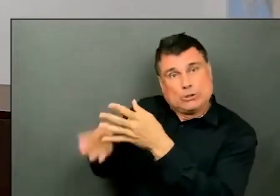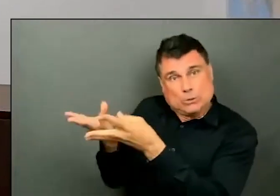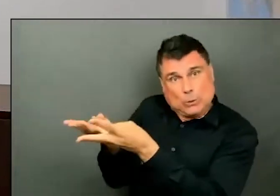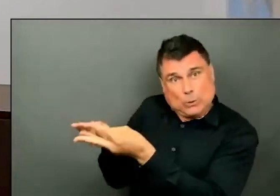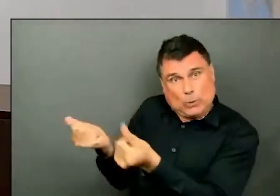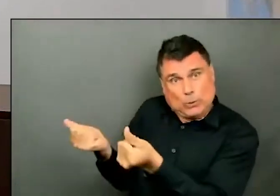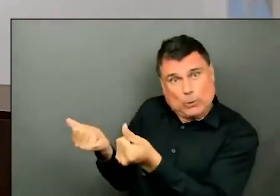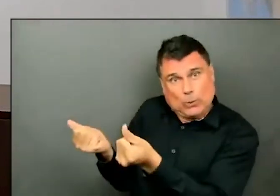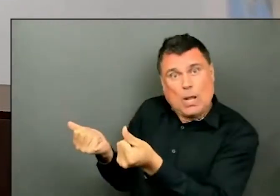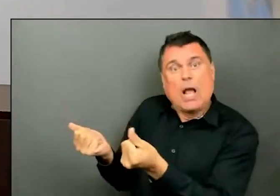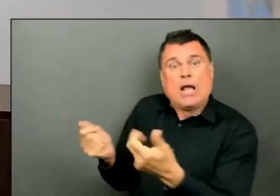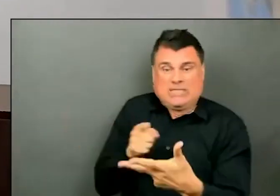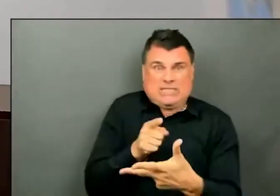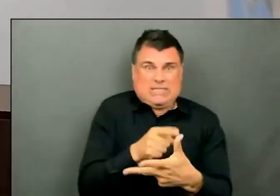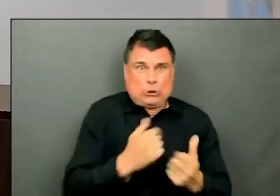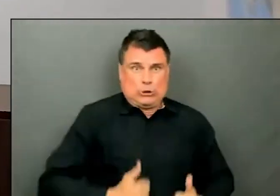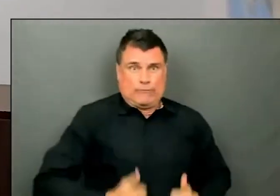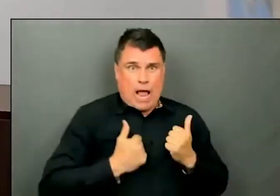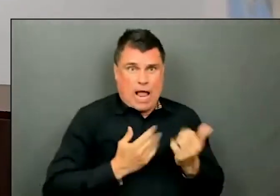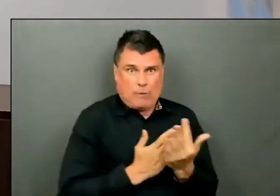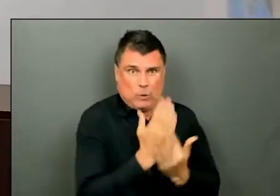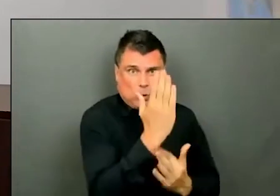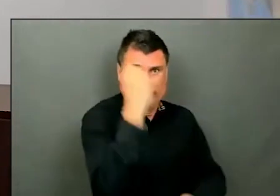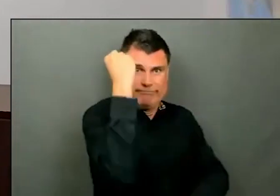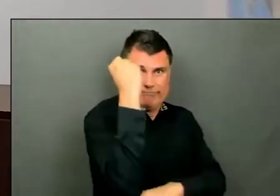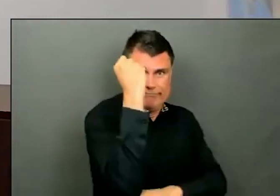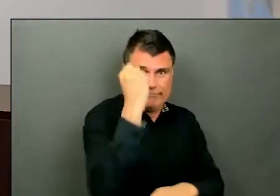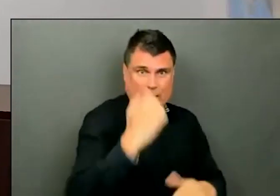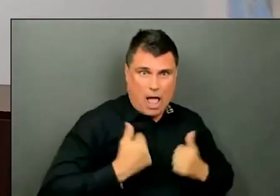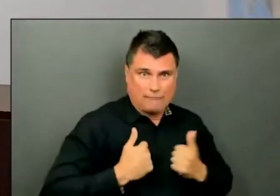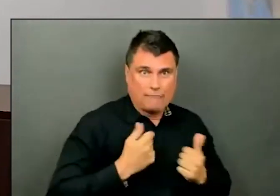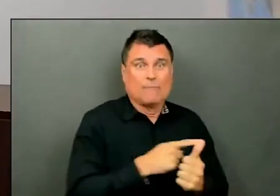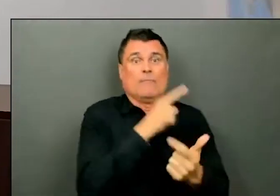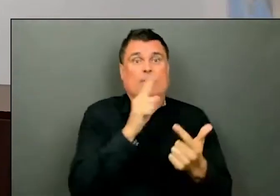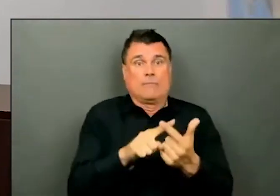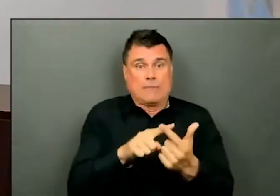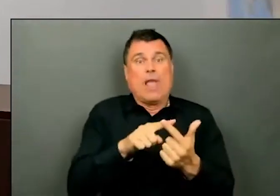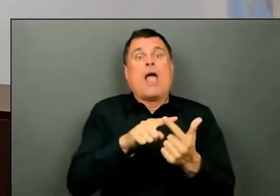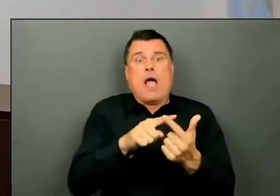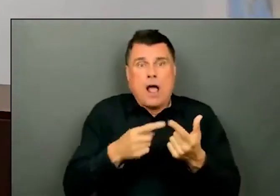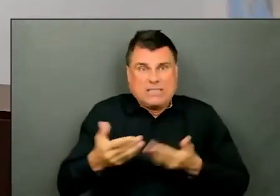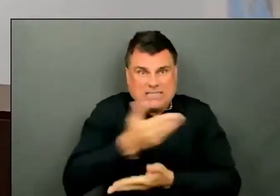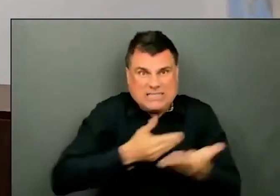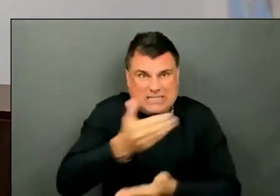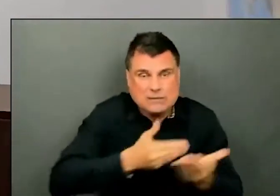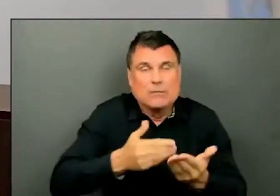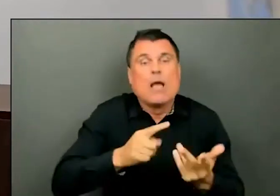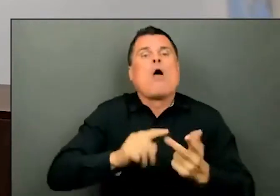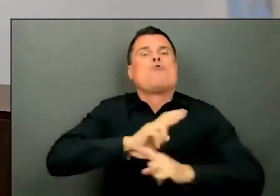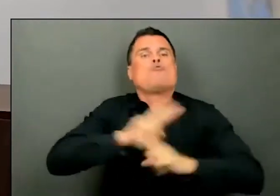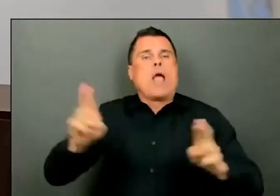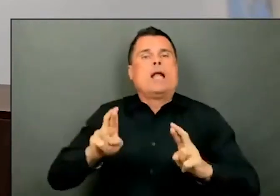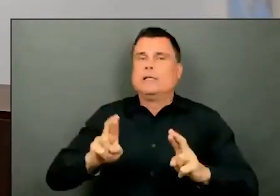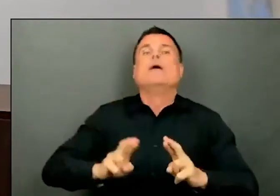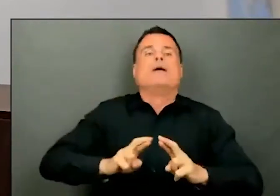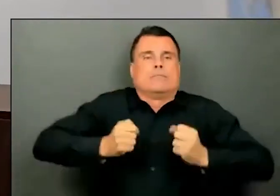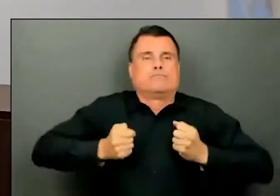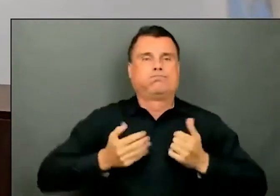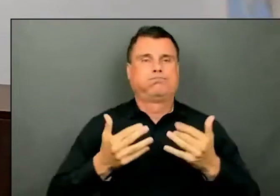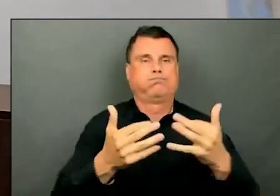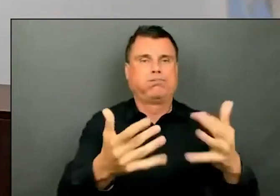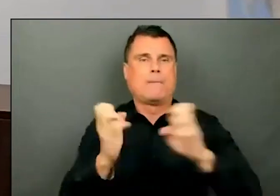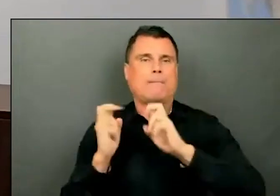these funds from the government will really contribute towards our ability to thrive as an organization as we emerge from the pandemic, to prepare